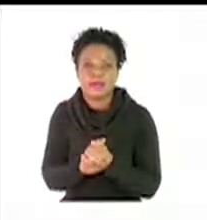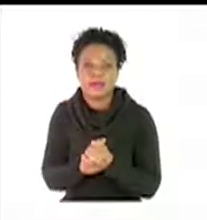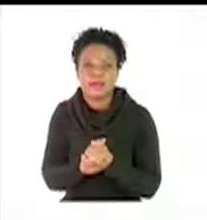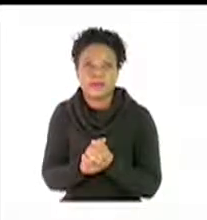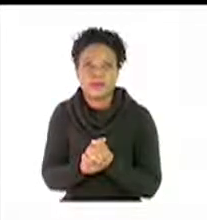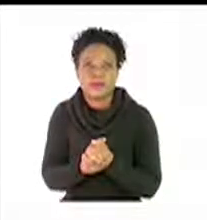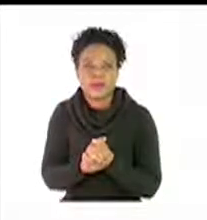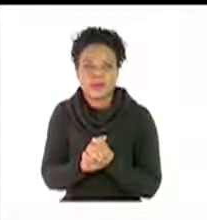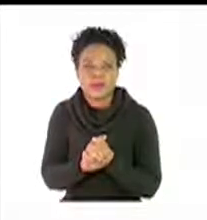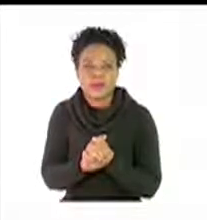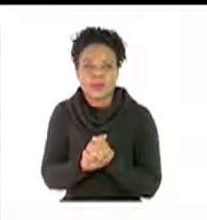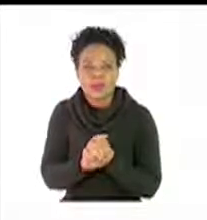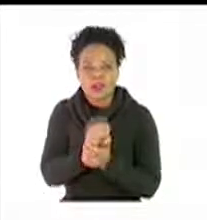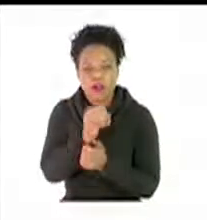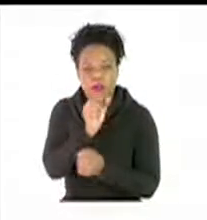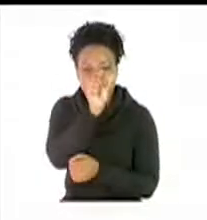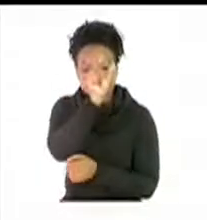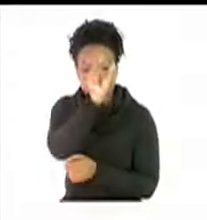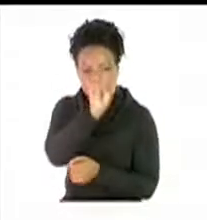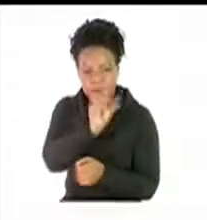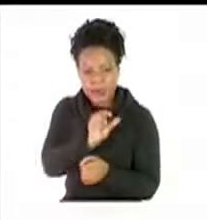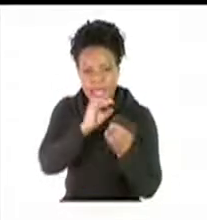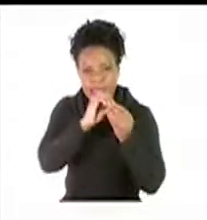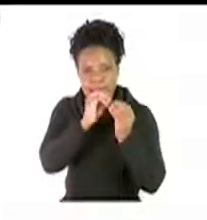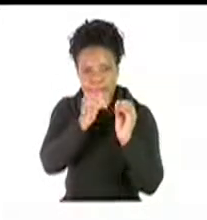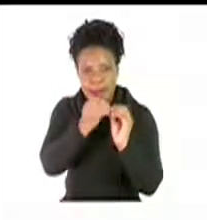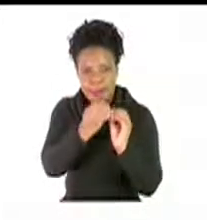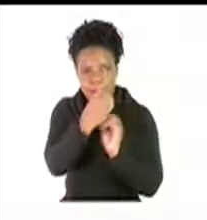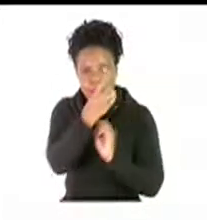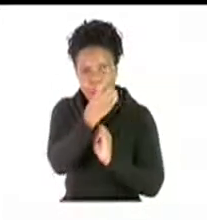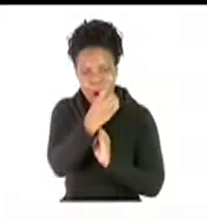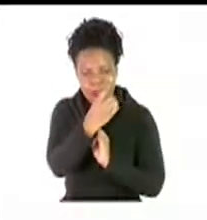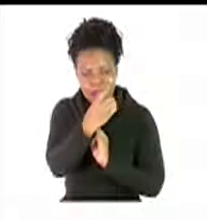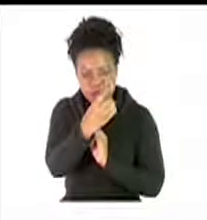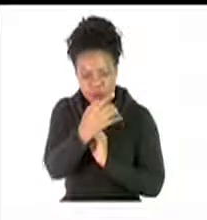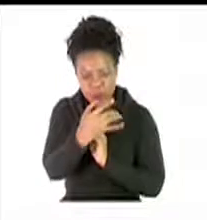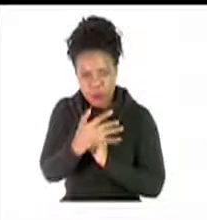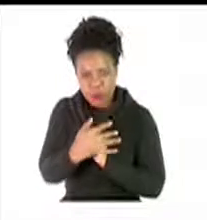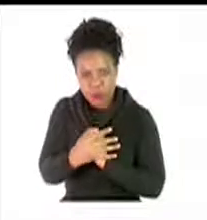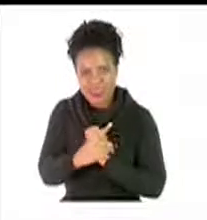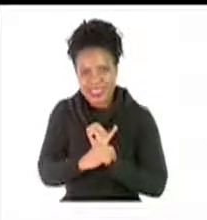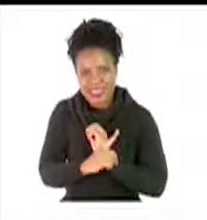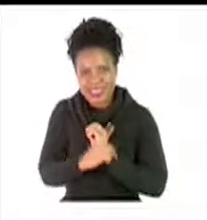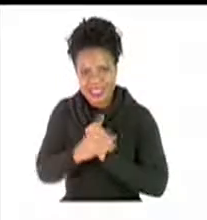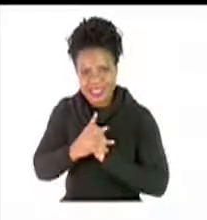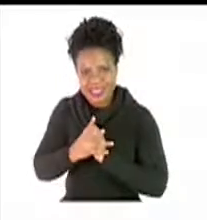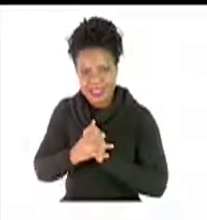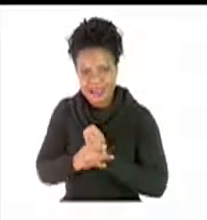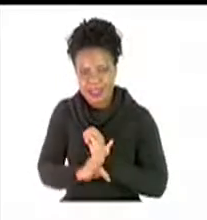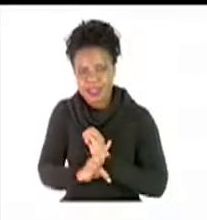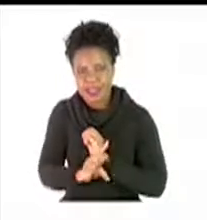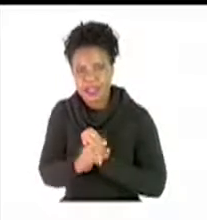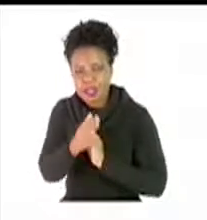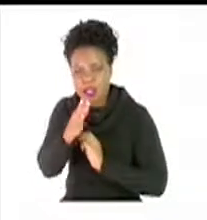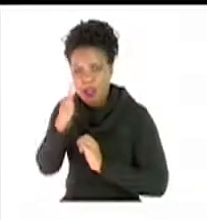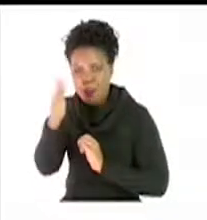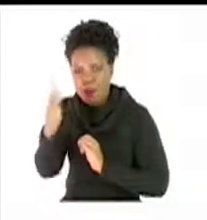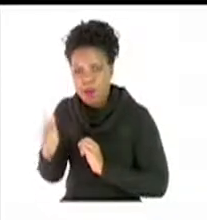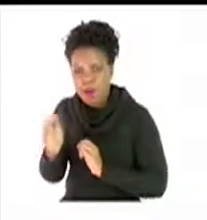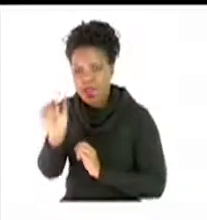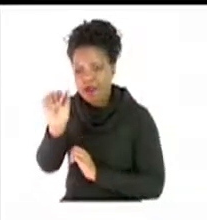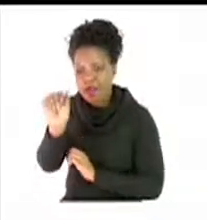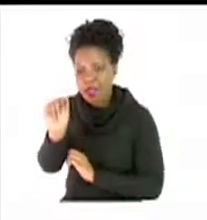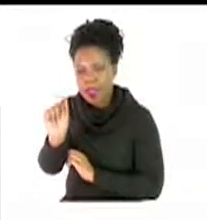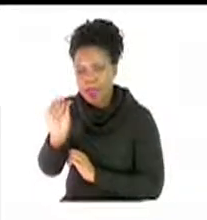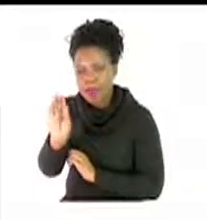Draw a line from the diminutive to the correct definition of it. On your left